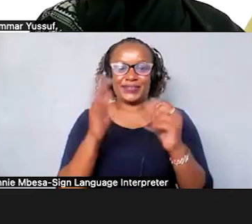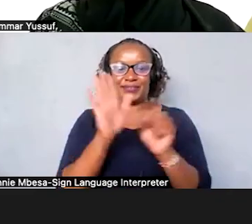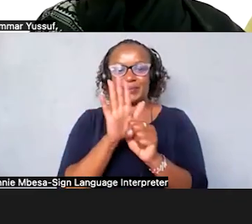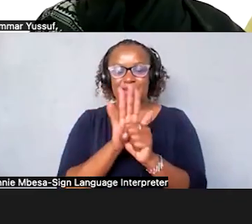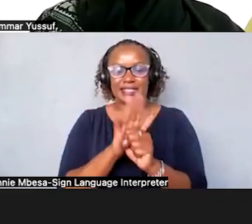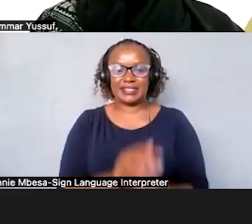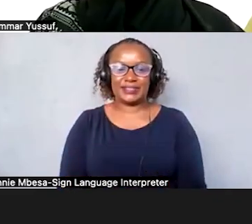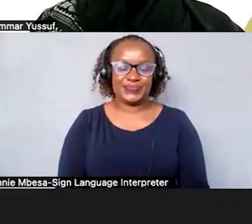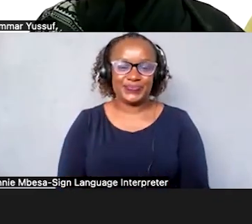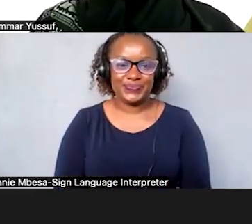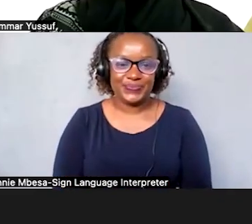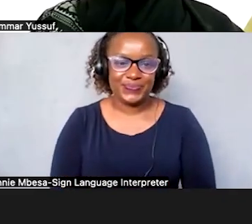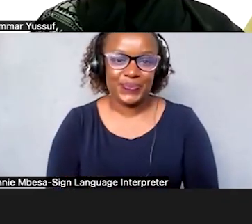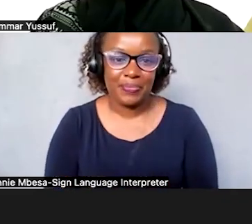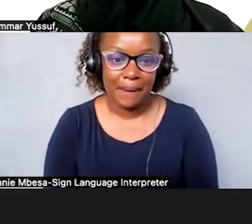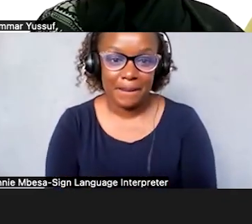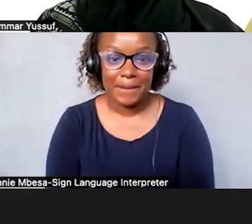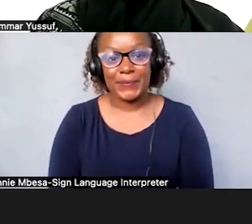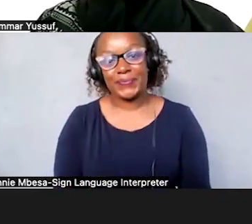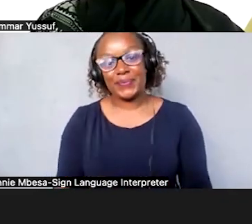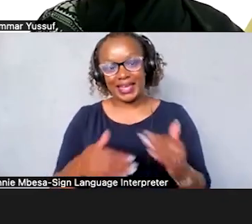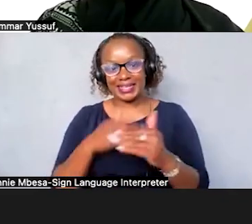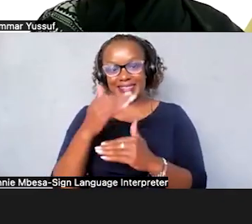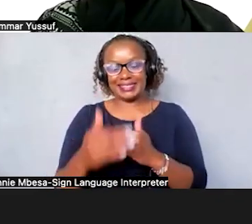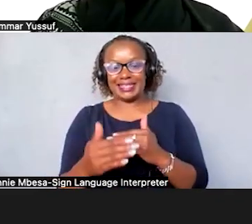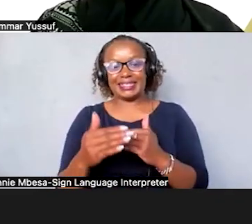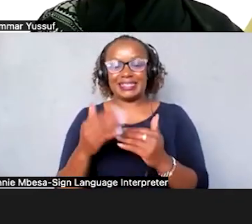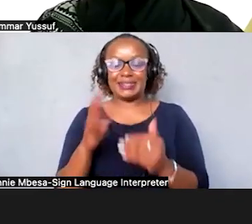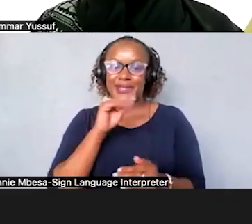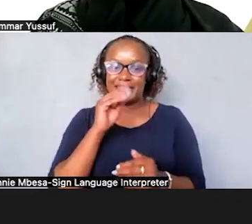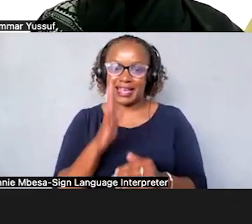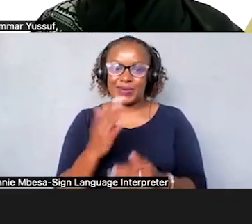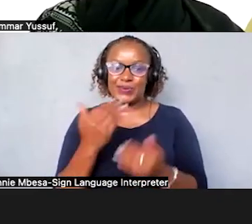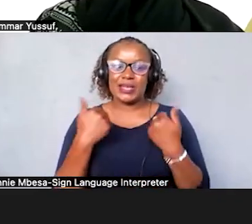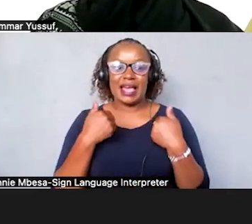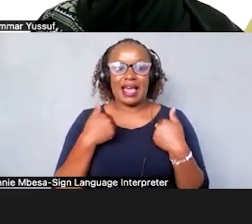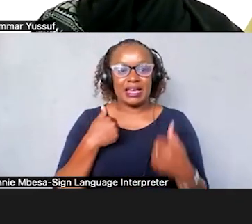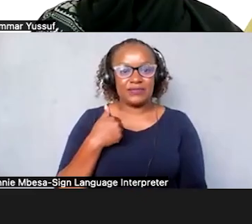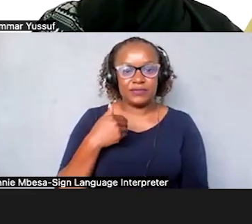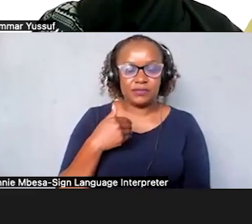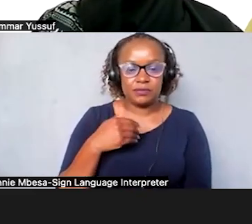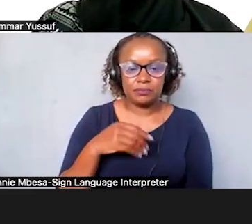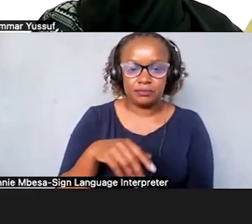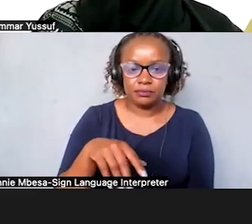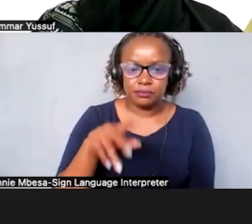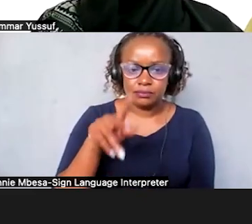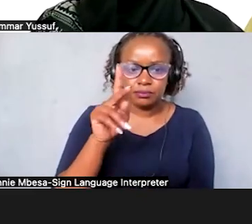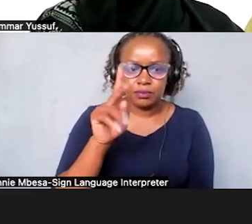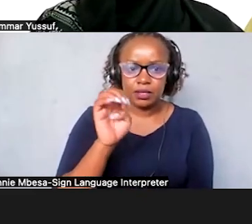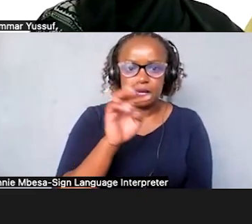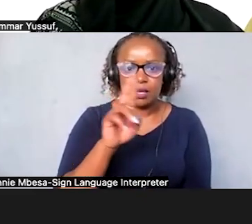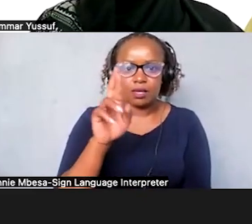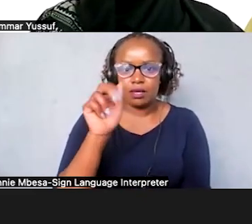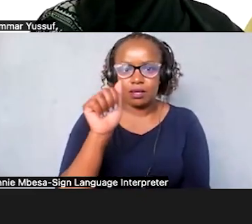you. So our next speaker is Kera Abdi. Kera, Youth Anti-FGM Network of